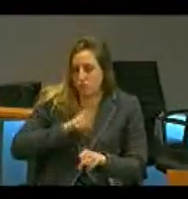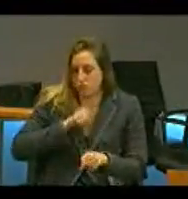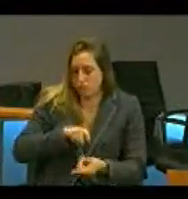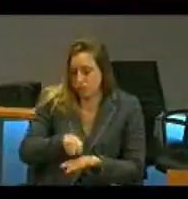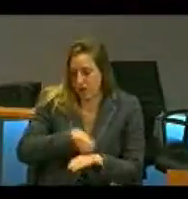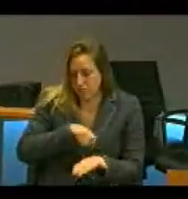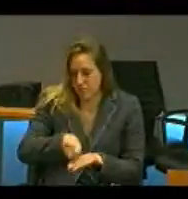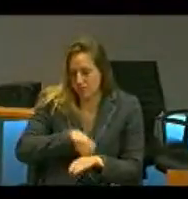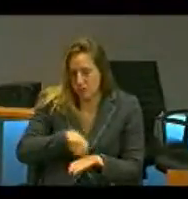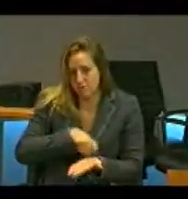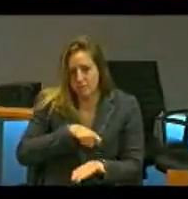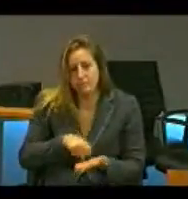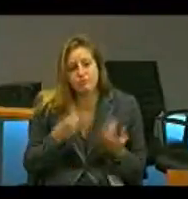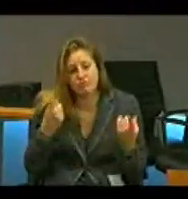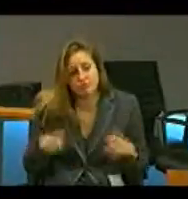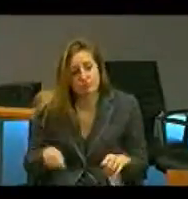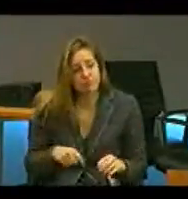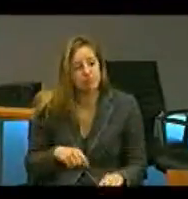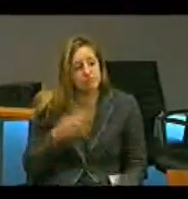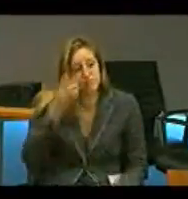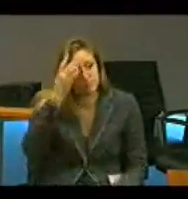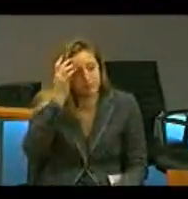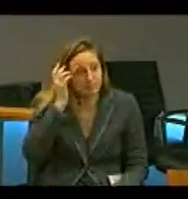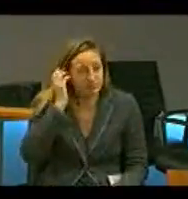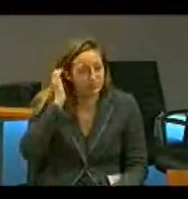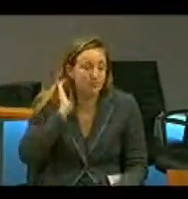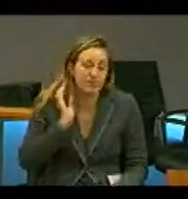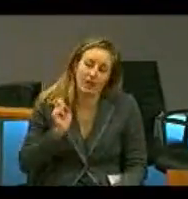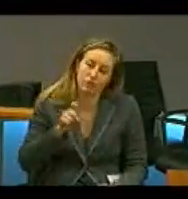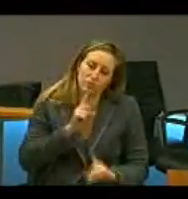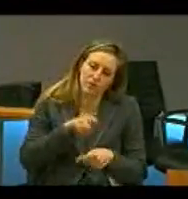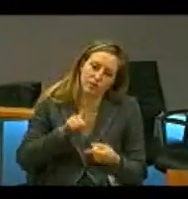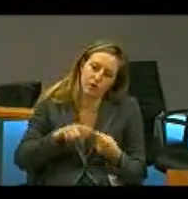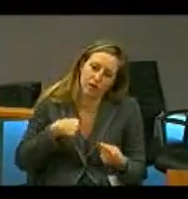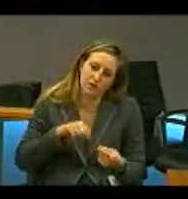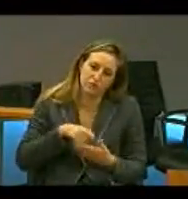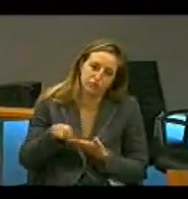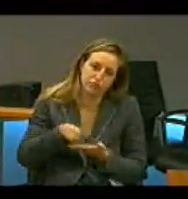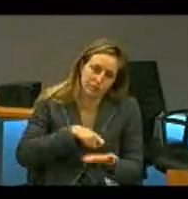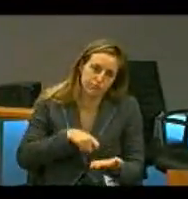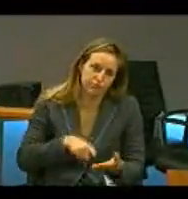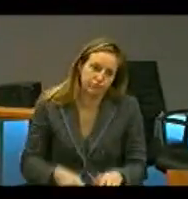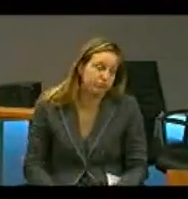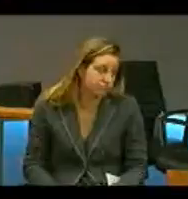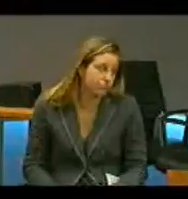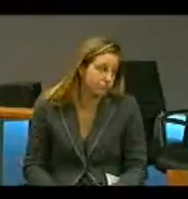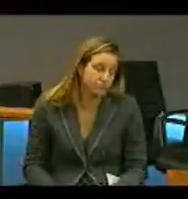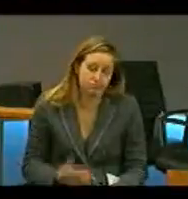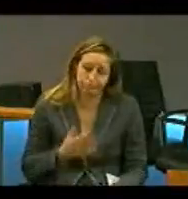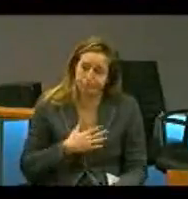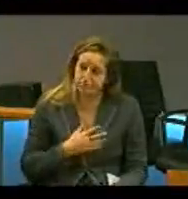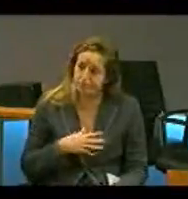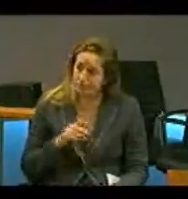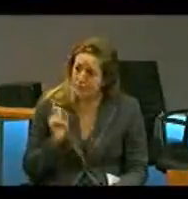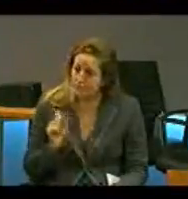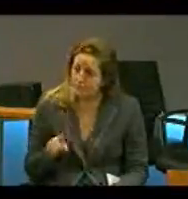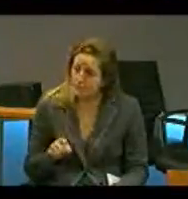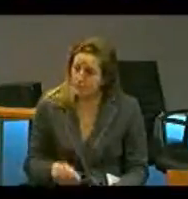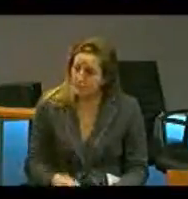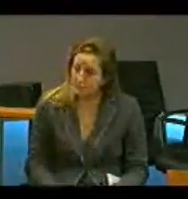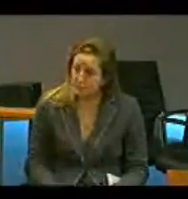have questions. Maybe we can ask them and see if you'll be willing to respond to us in writing afterwards. Mr. Cladney. My question's pretty